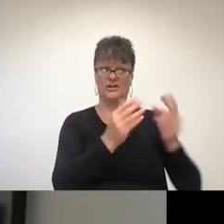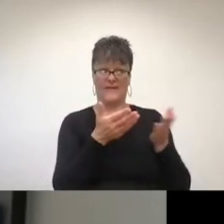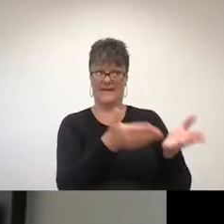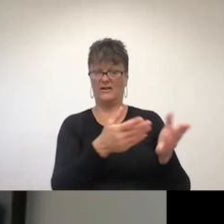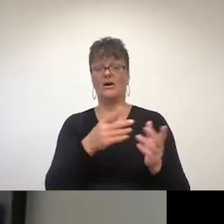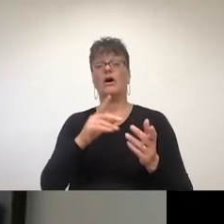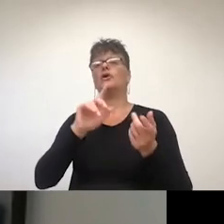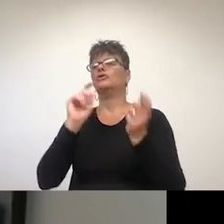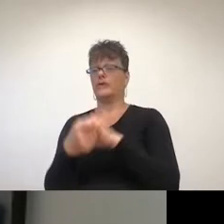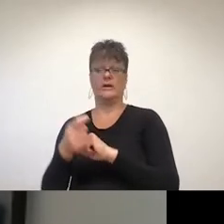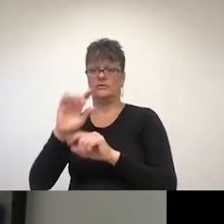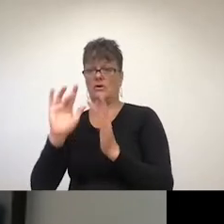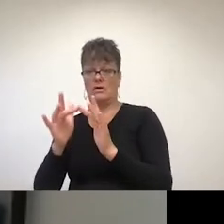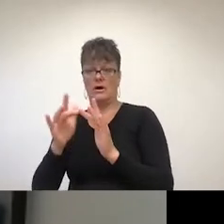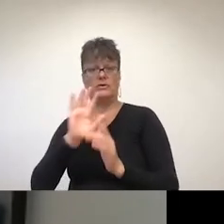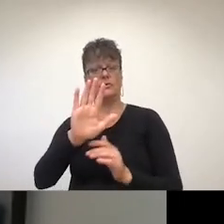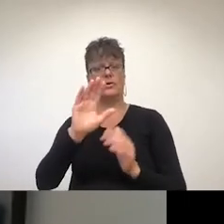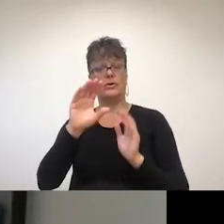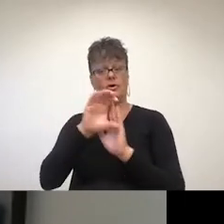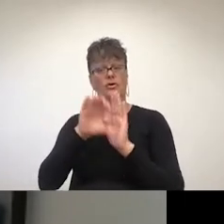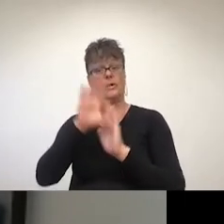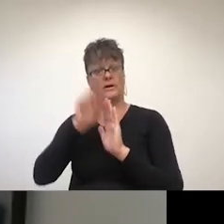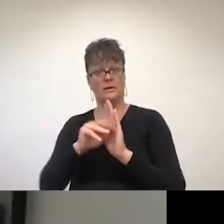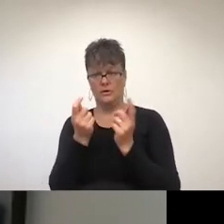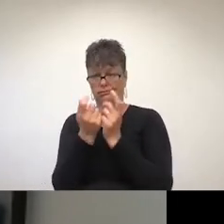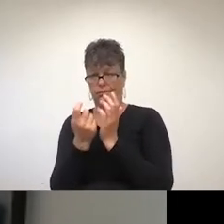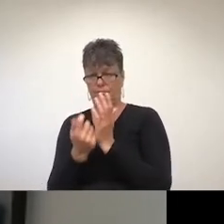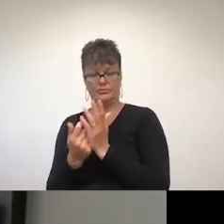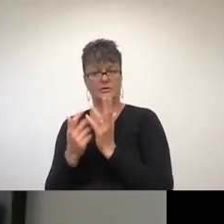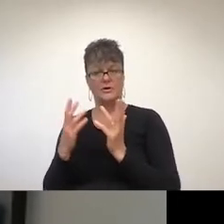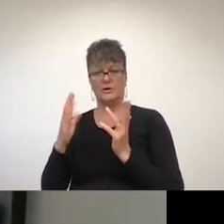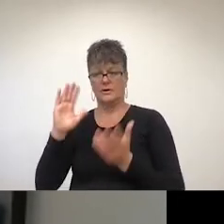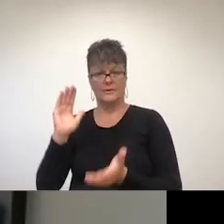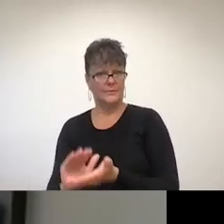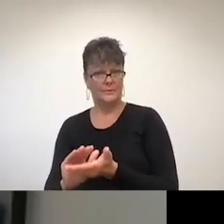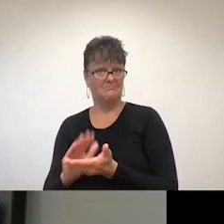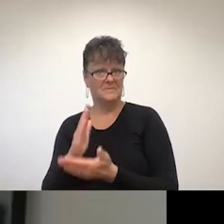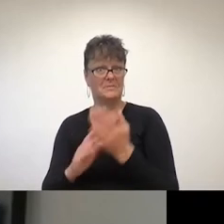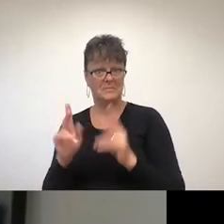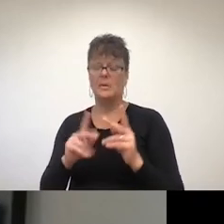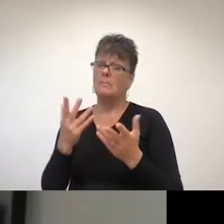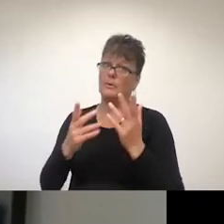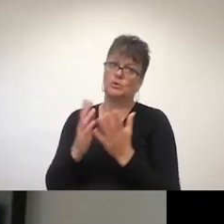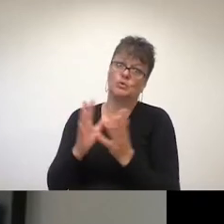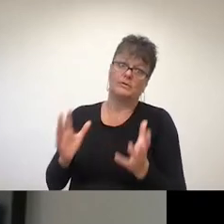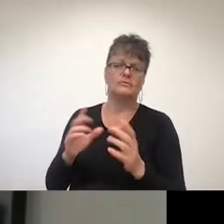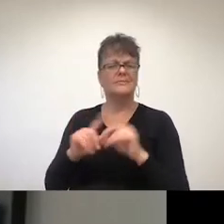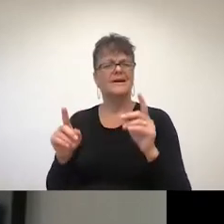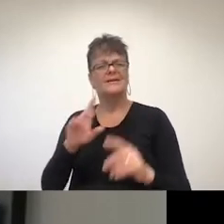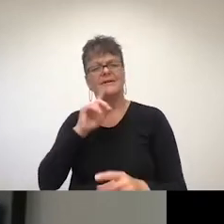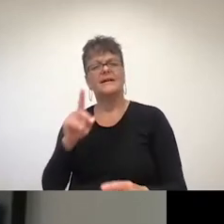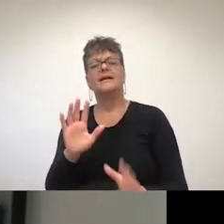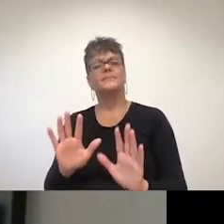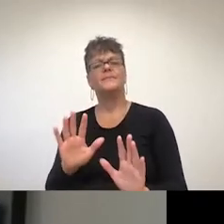rigor at all. That is not what I'm advocating for. It's not equitable, it's not inclusive, it doesn't serve our students well if